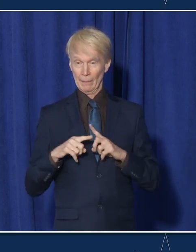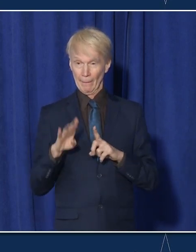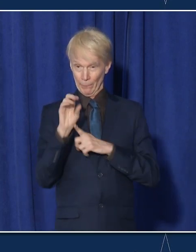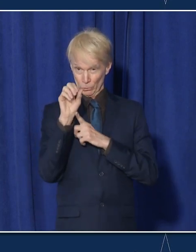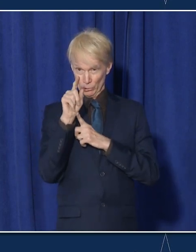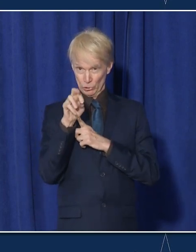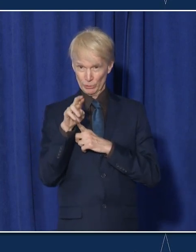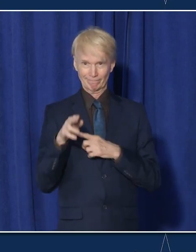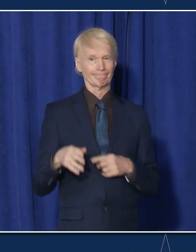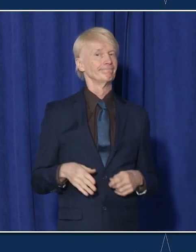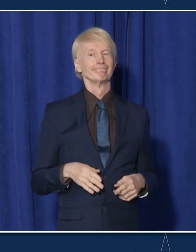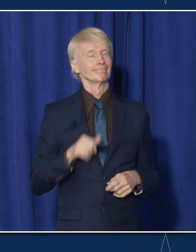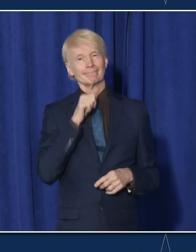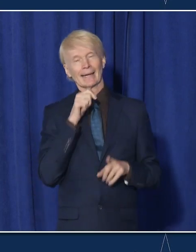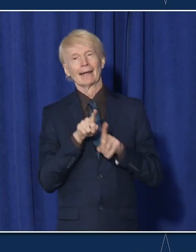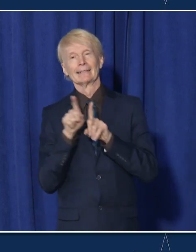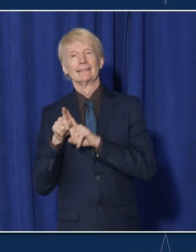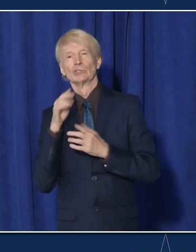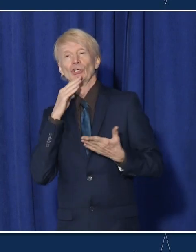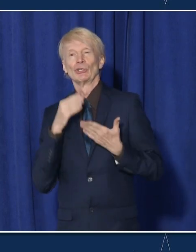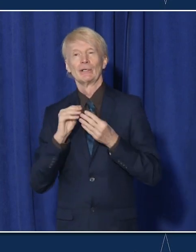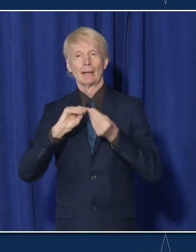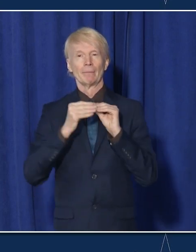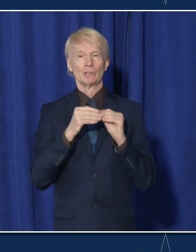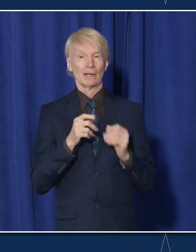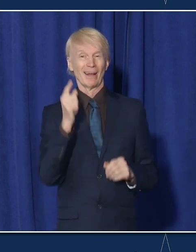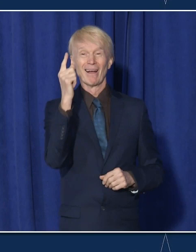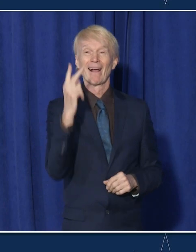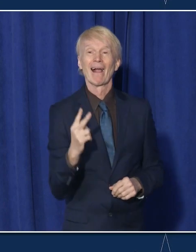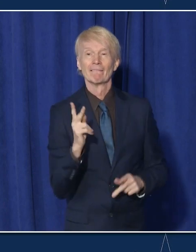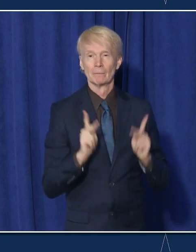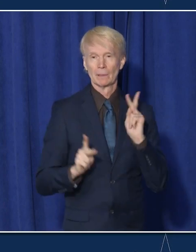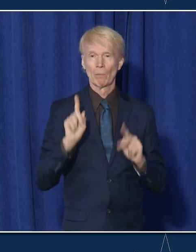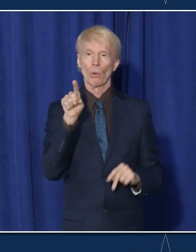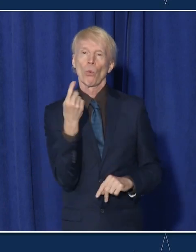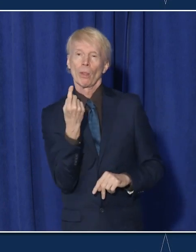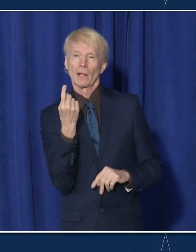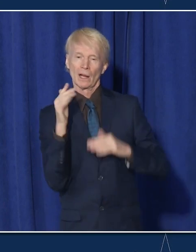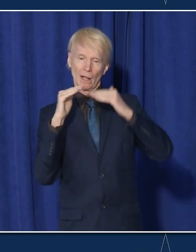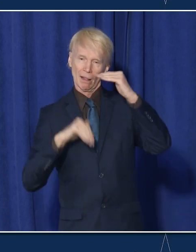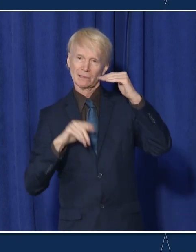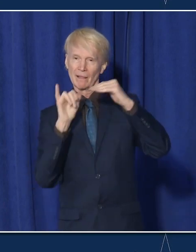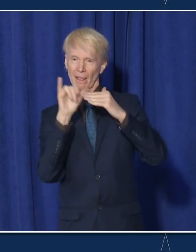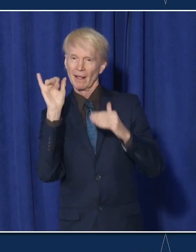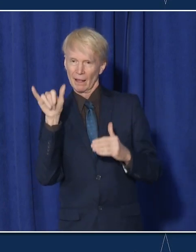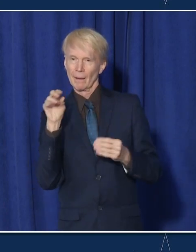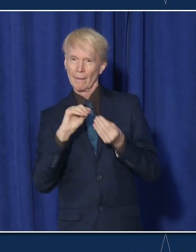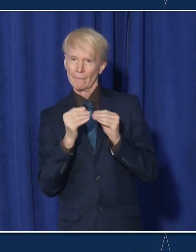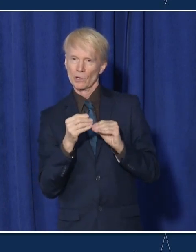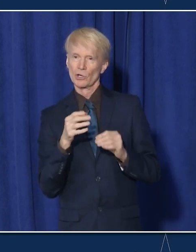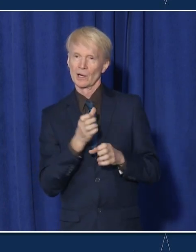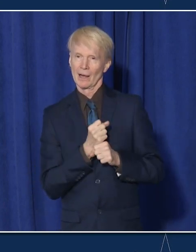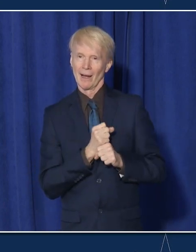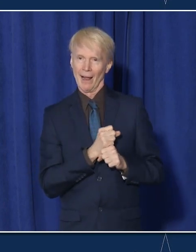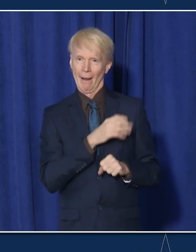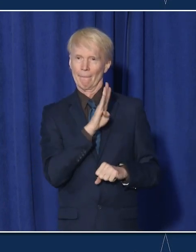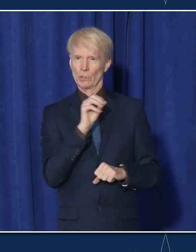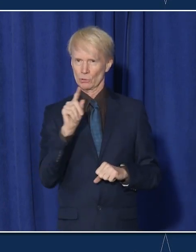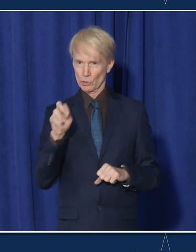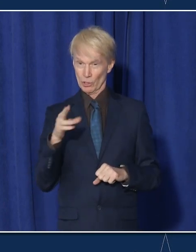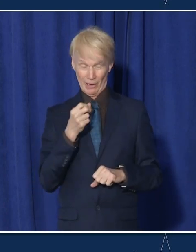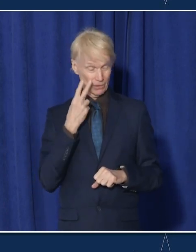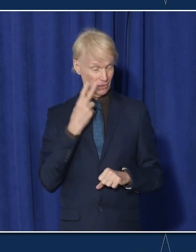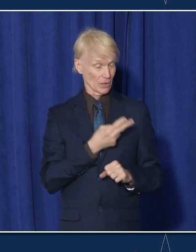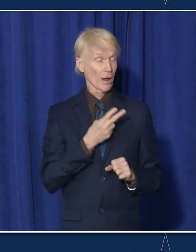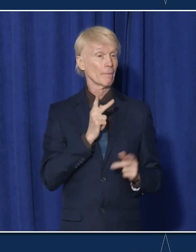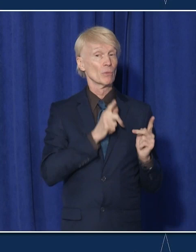boosters. Less than half of the people who are eligible for a booster shot have gotten one. And we saw during Omicron, for example, people who were vaccinated